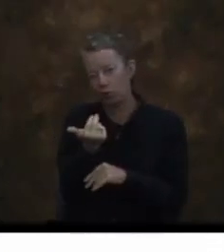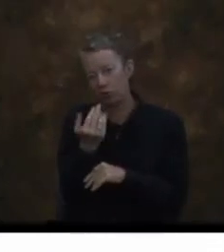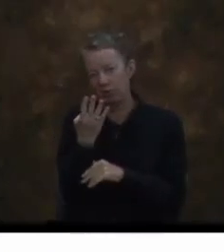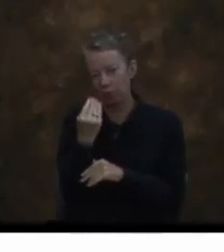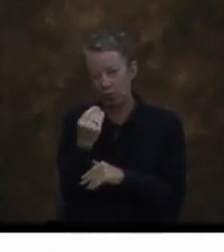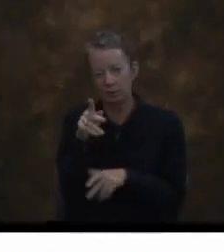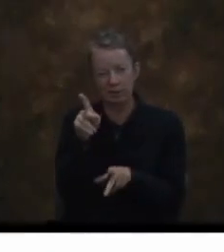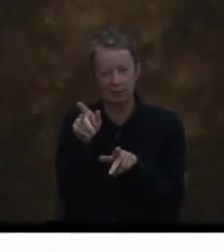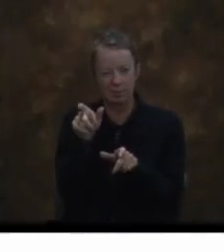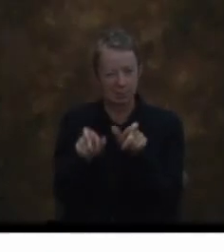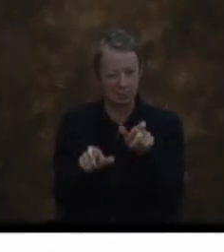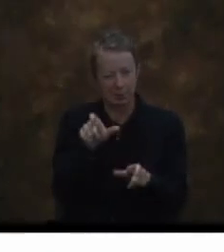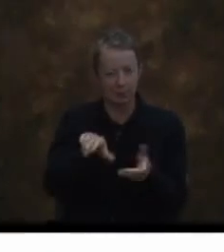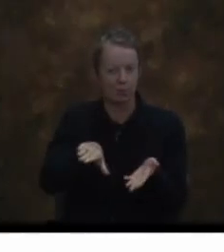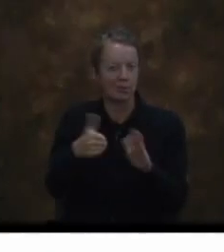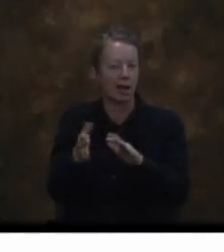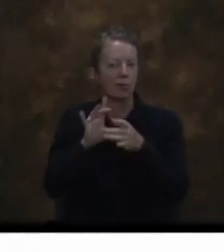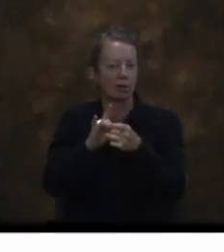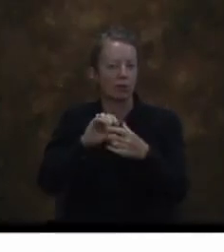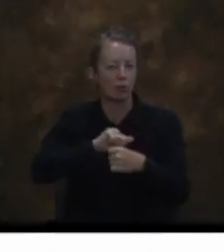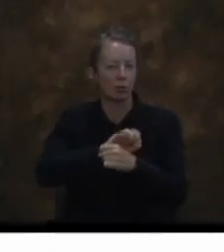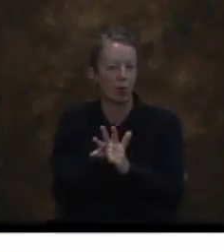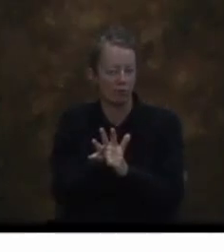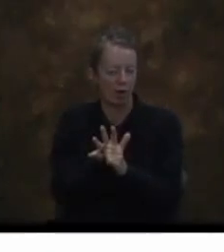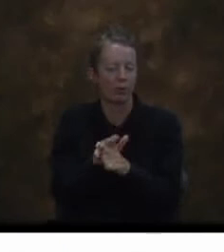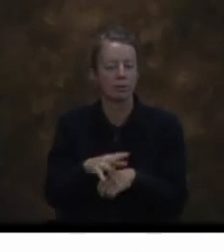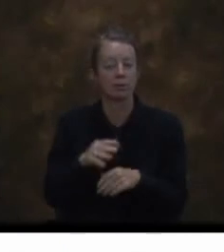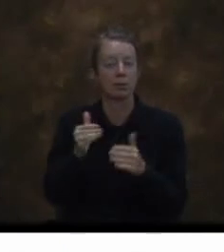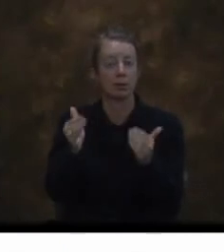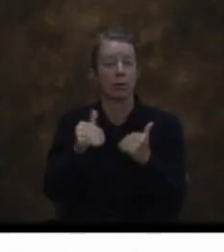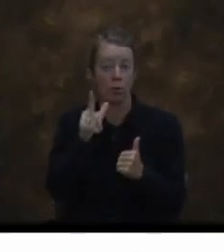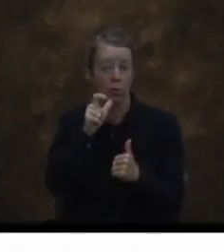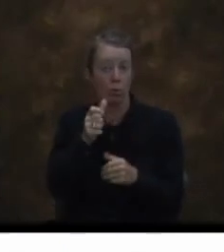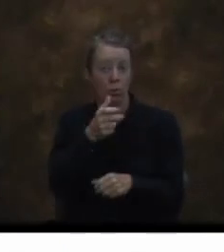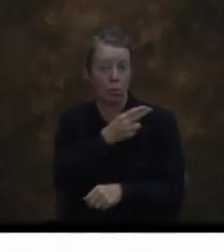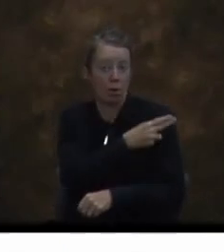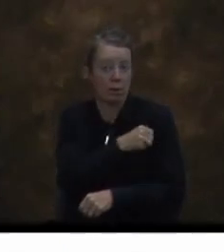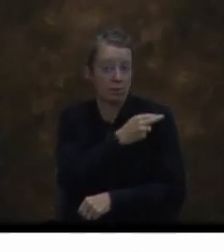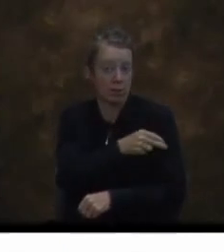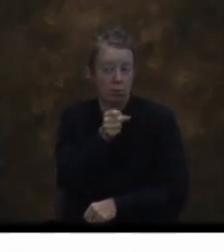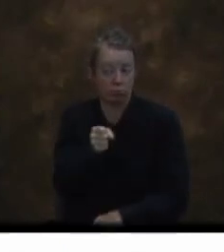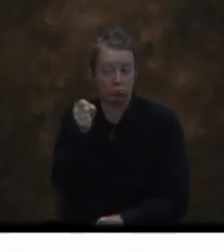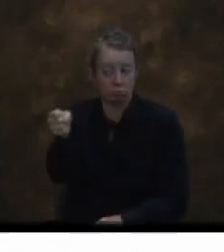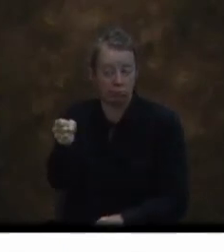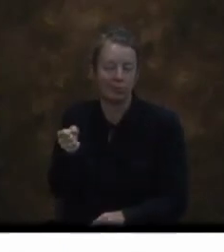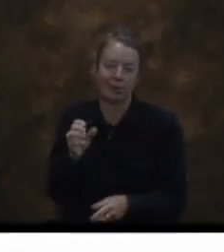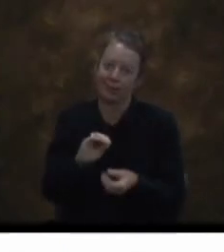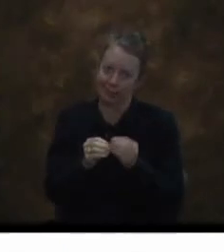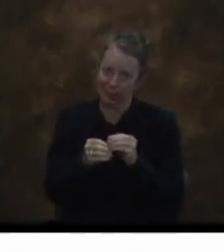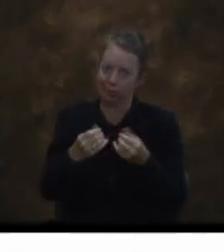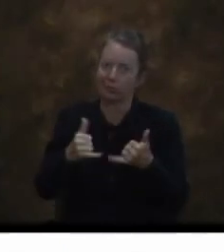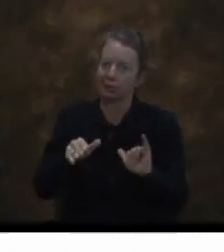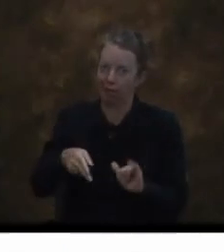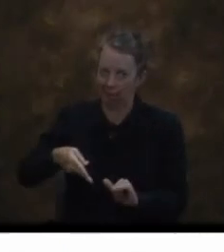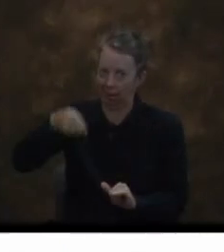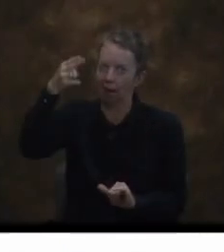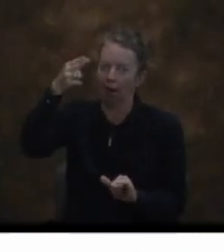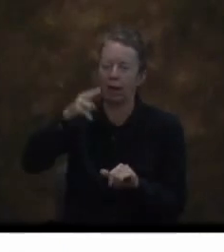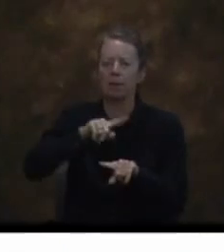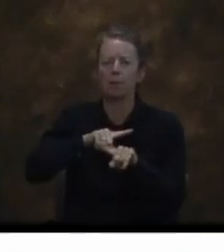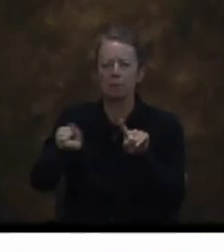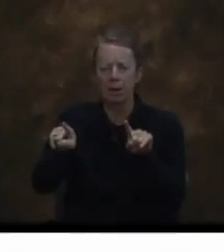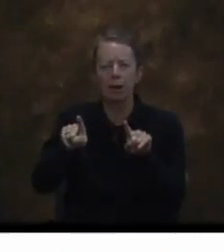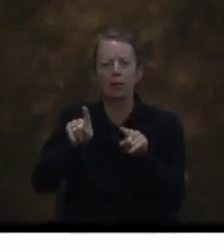deaths. And the hospitalizations have remained high, but